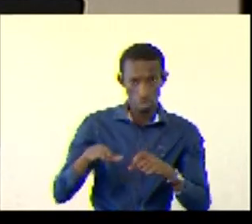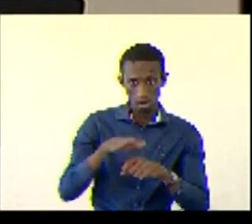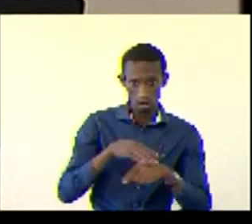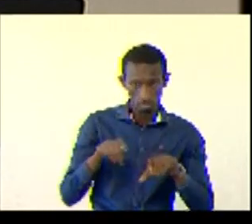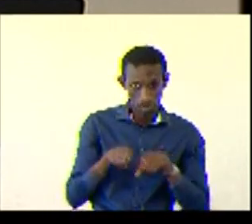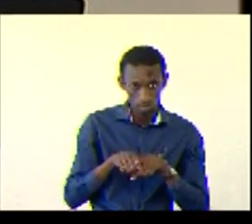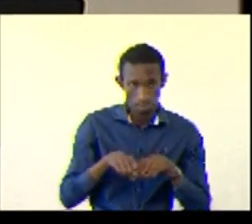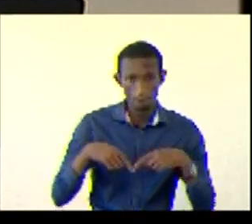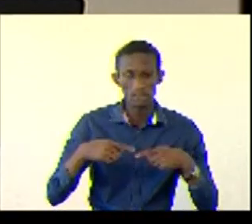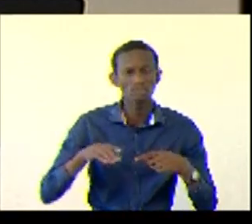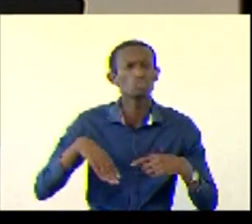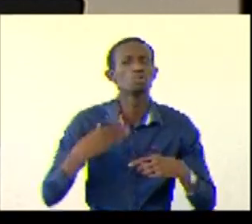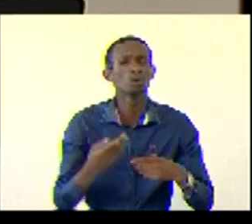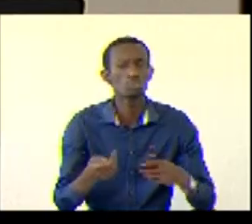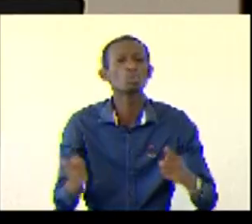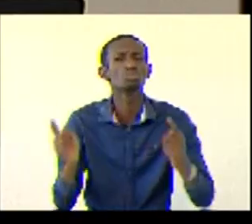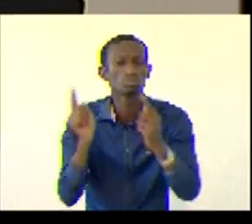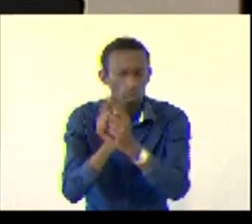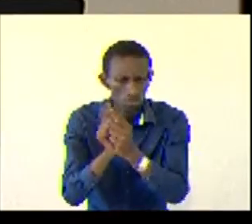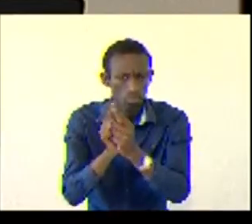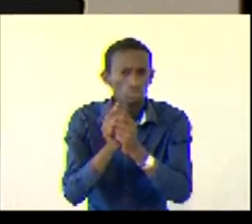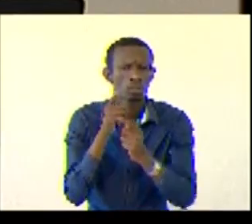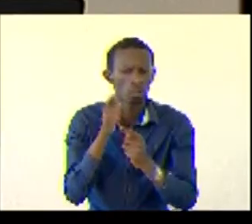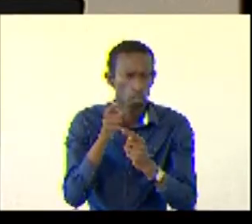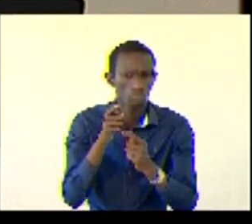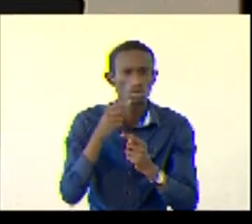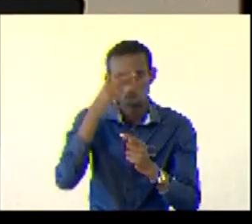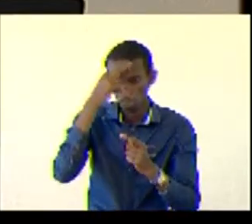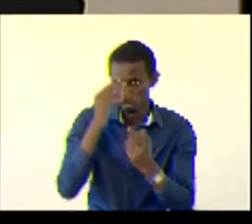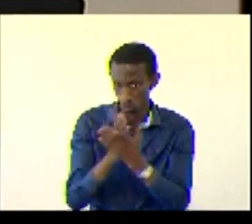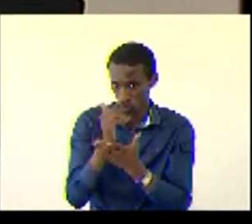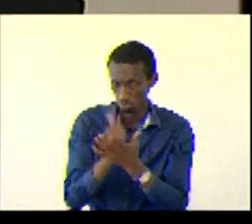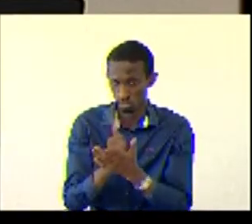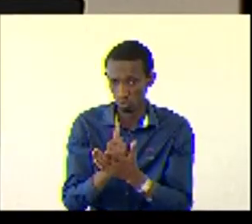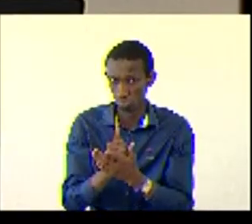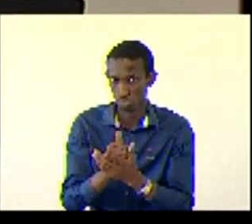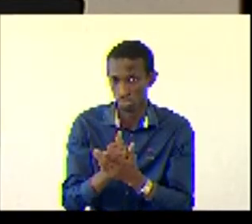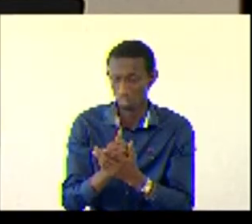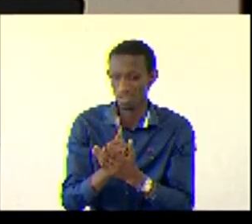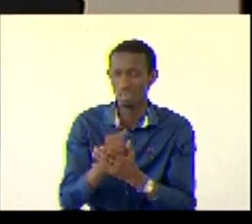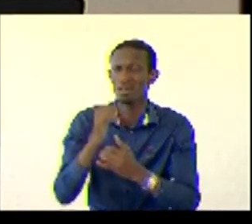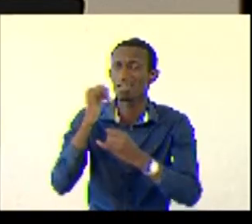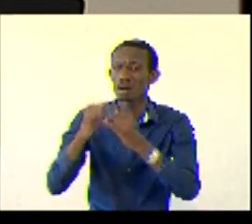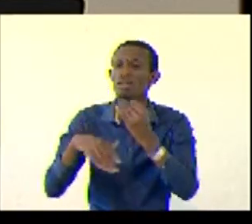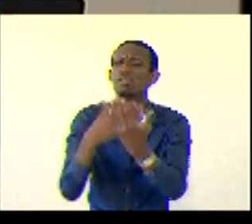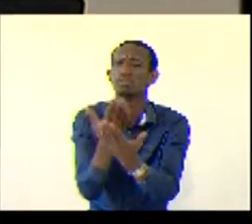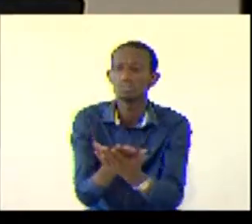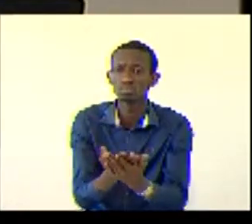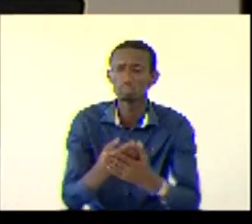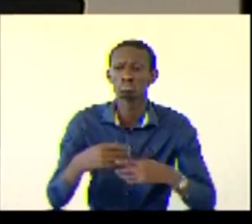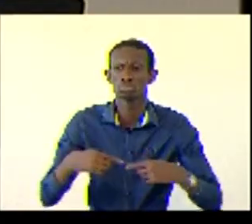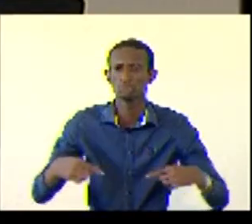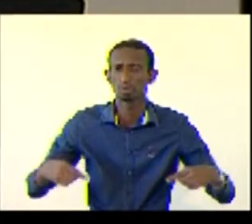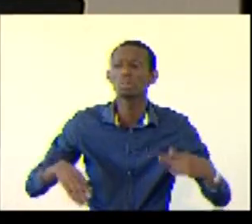the volume of the gas that will be produced at the end of the reaction remains the same. It is only the speed